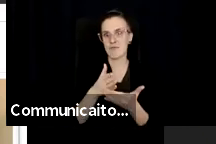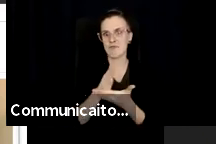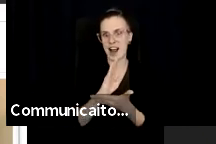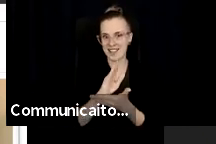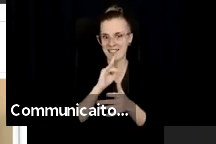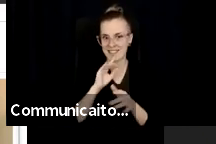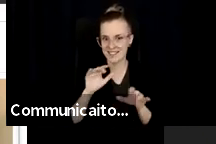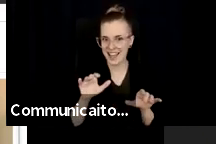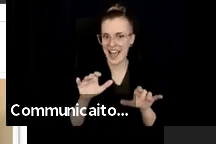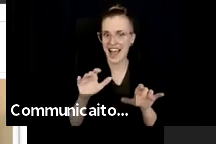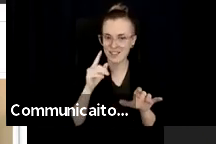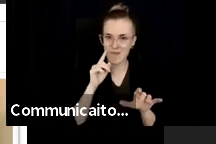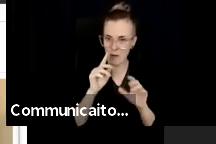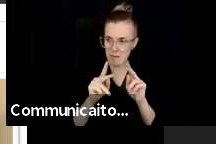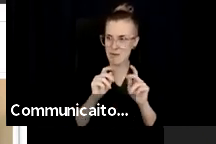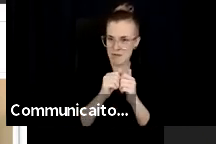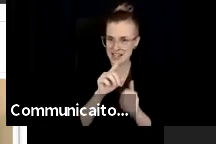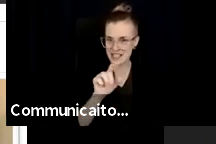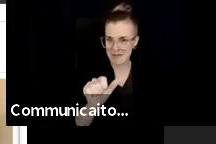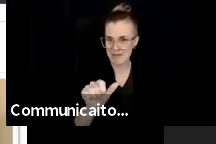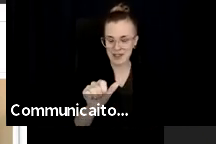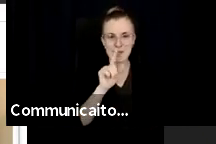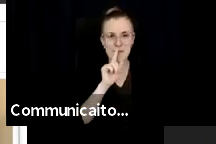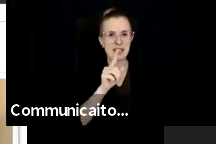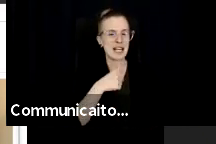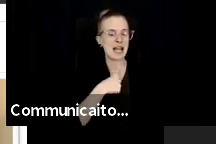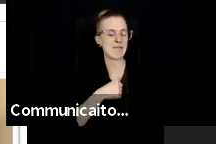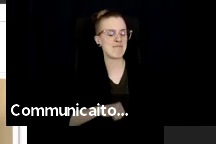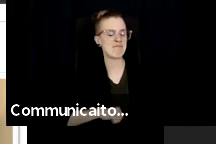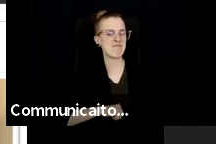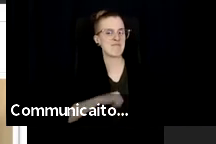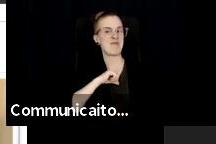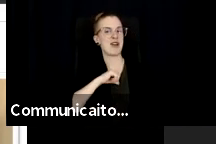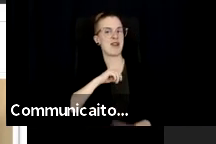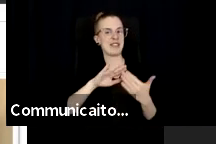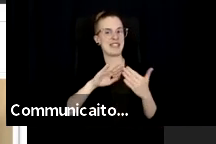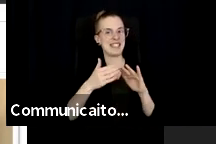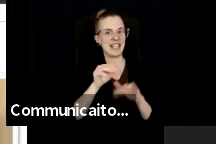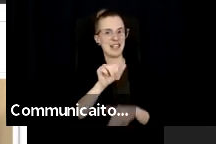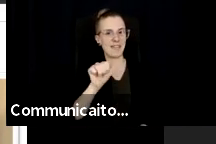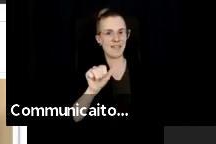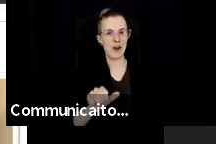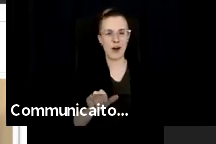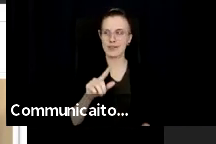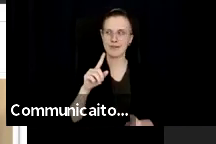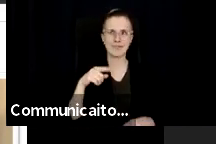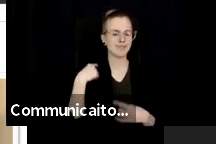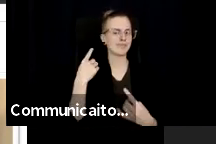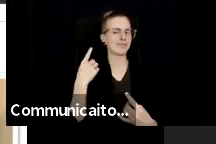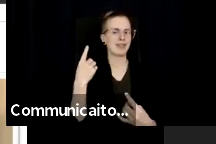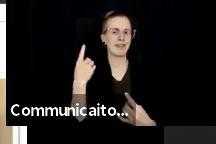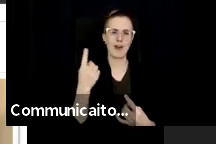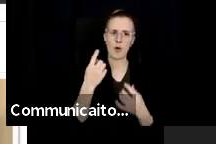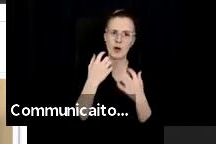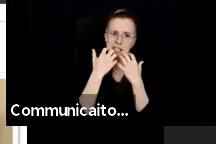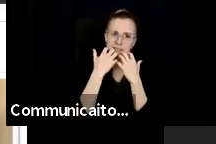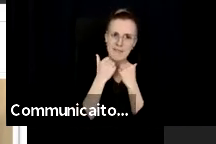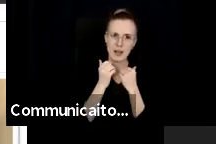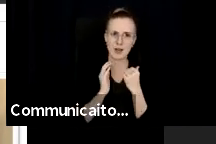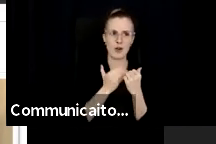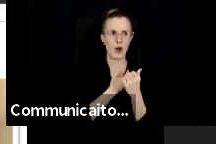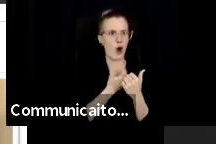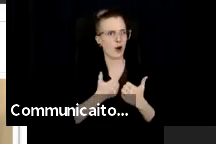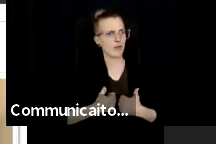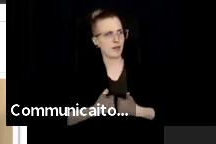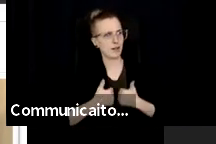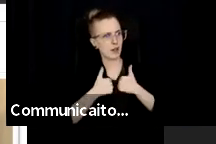with disabilities. I am proud that the city of Austin has always valued our residents and visitors with disabilities and